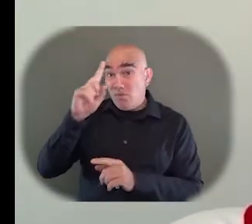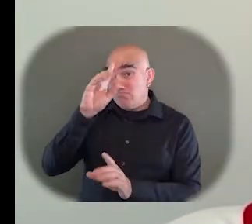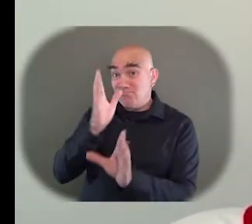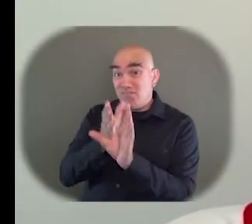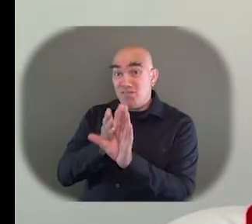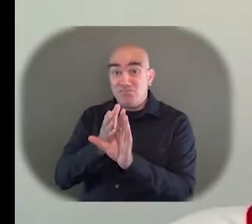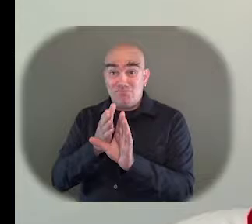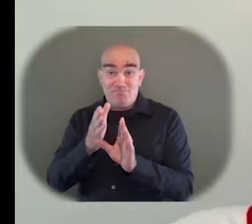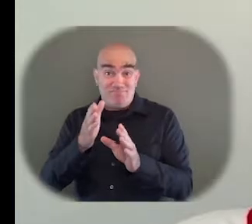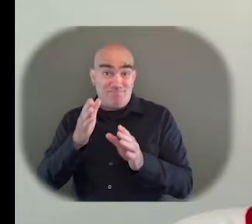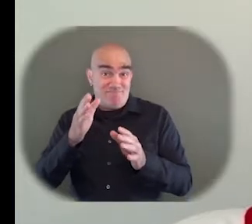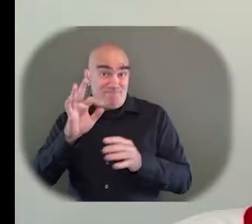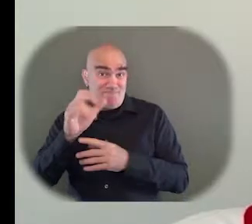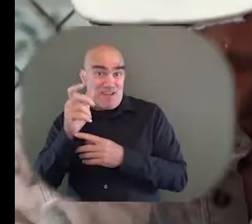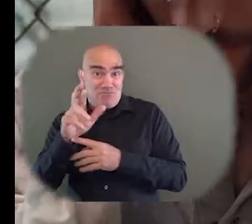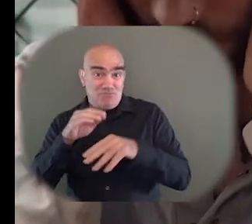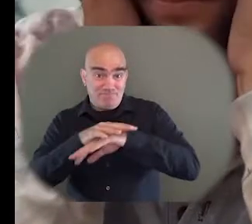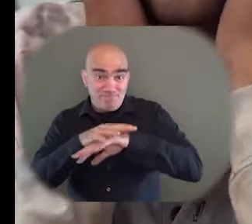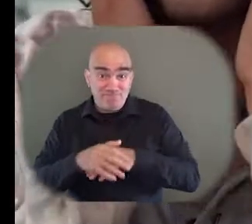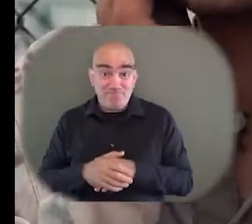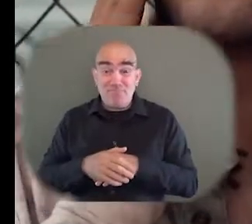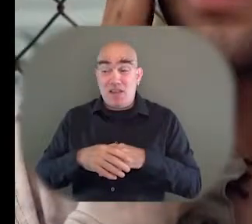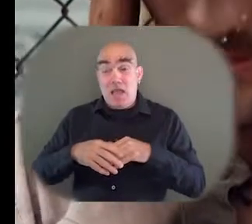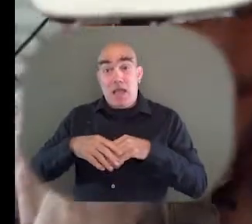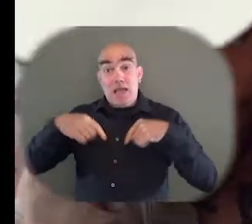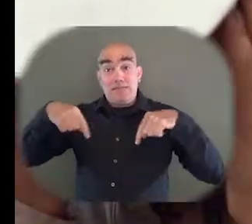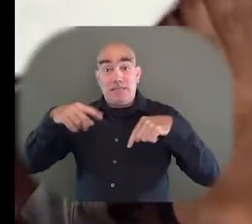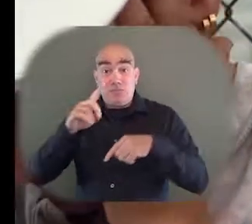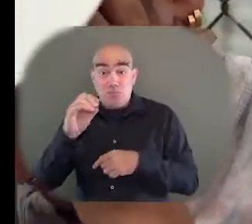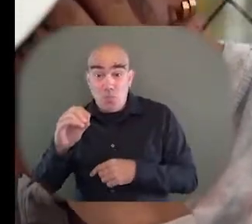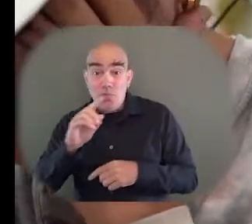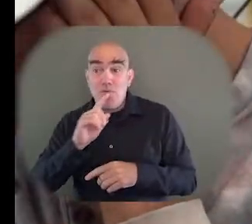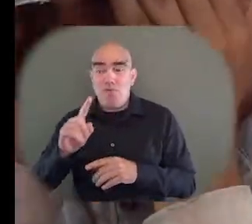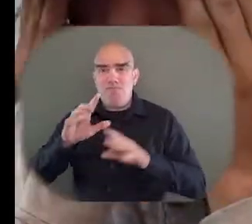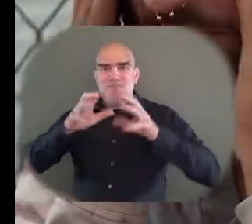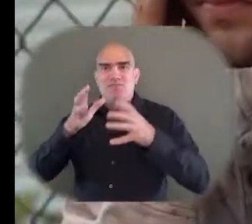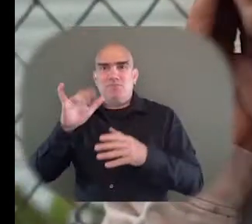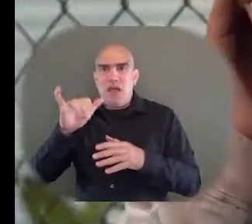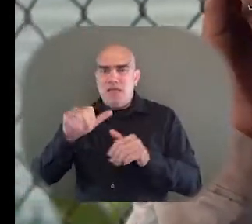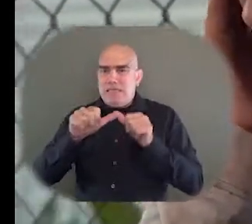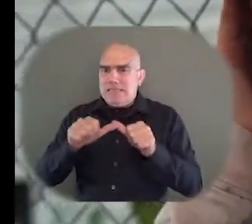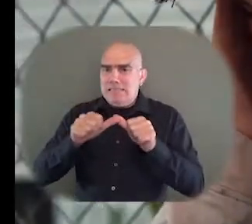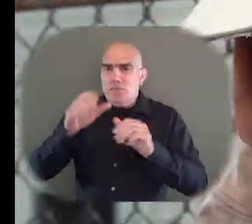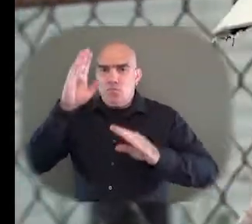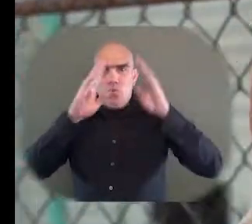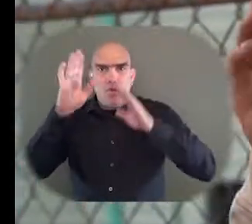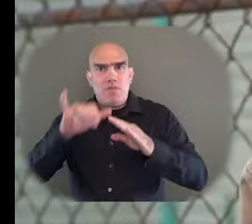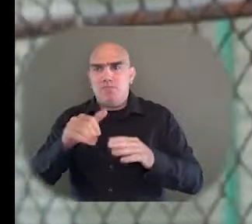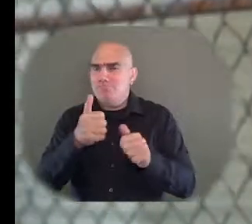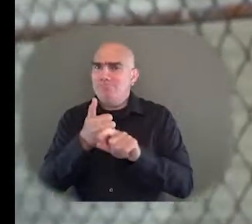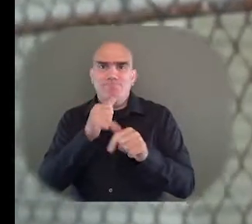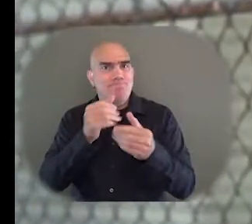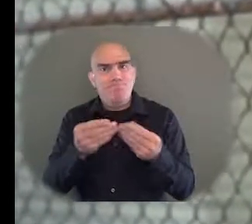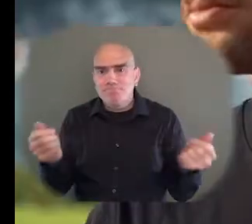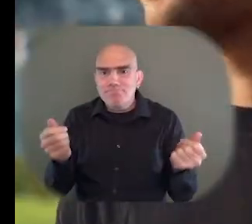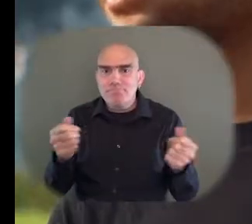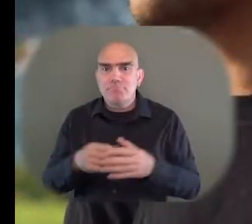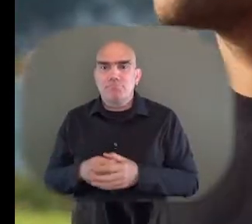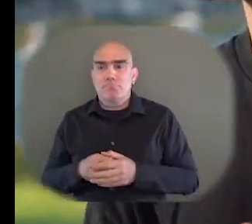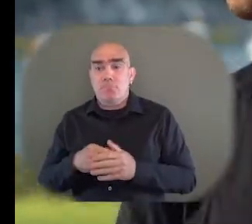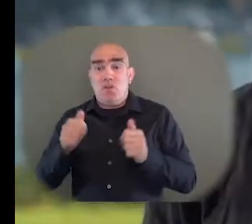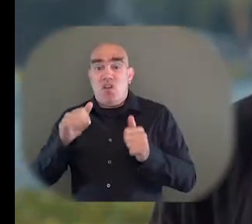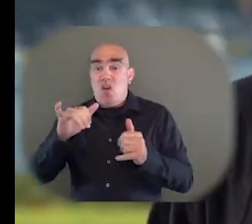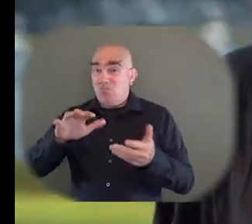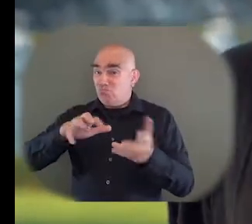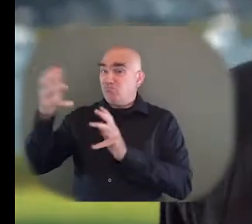and/or psychological factors. Anxiety disorders are classified by persistent worry that does not resolve itself,